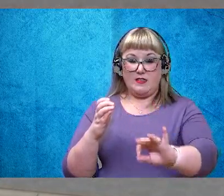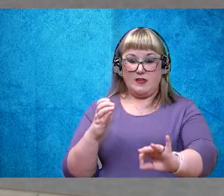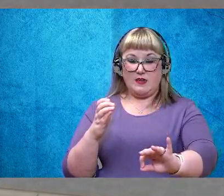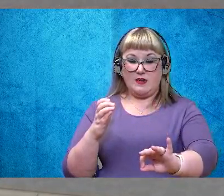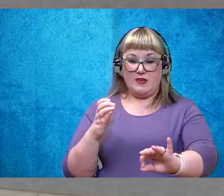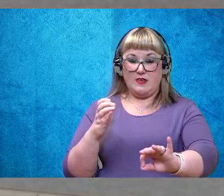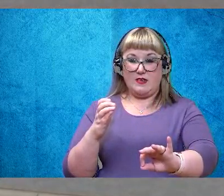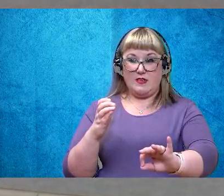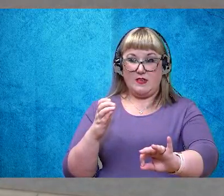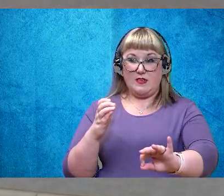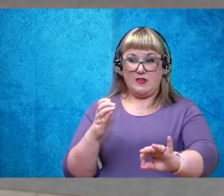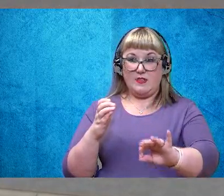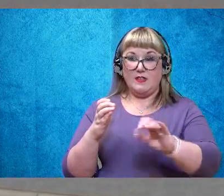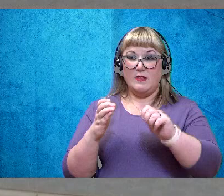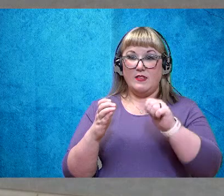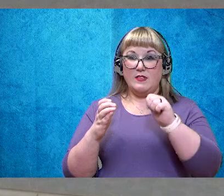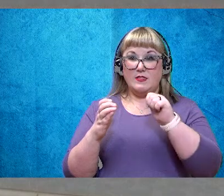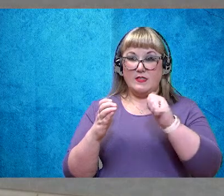9,